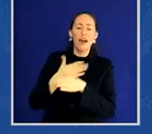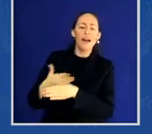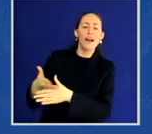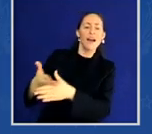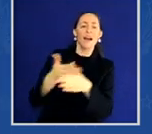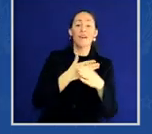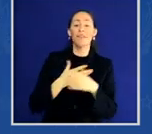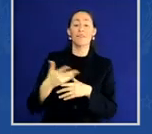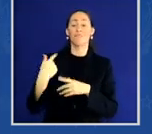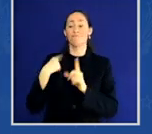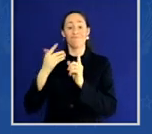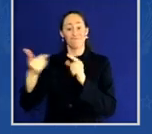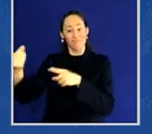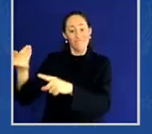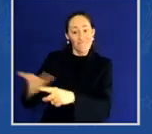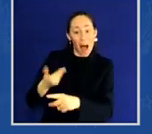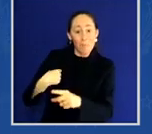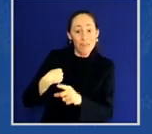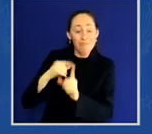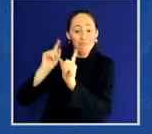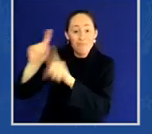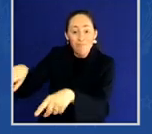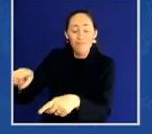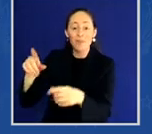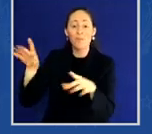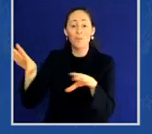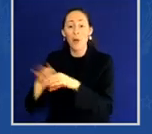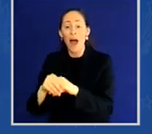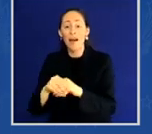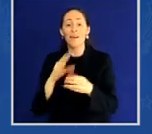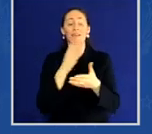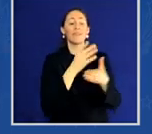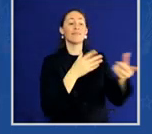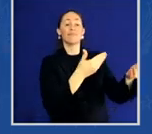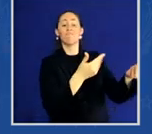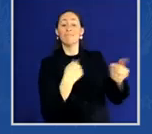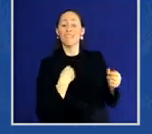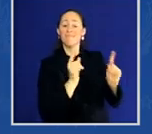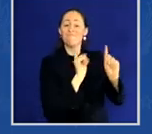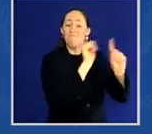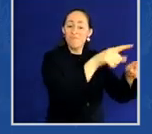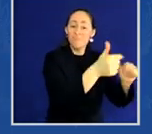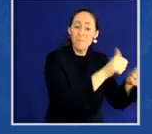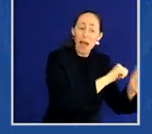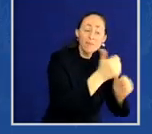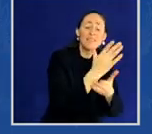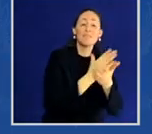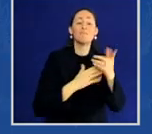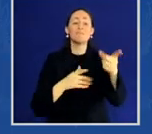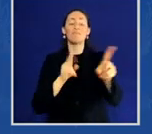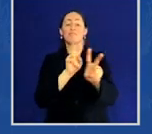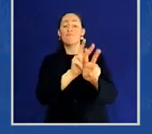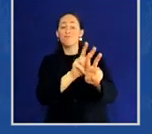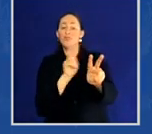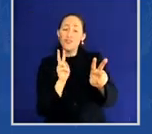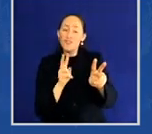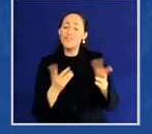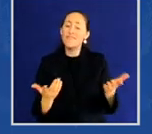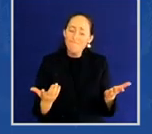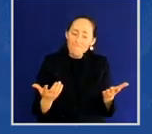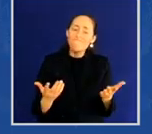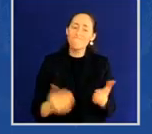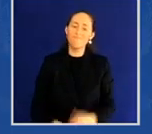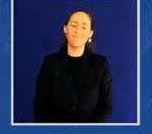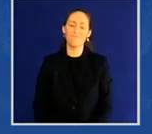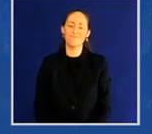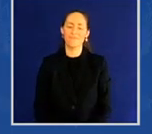and, unfortunately, some burials as well. We're family. You know, I remember one night, my daughter